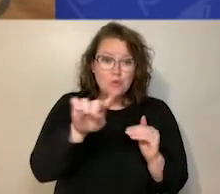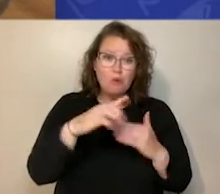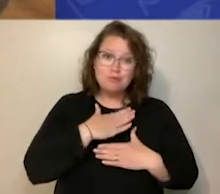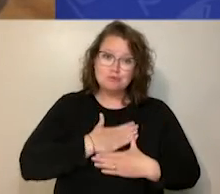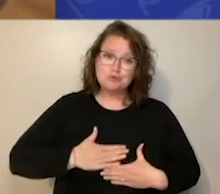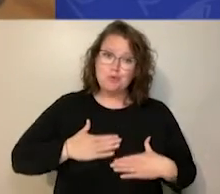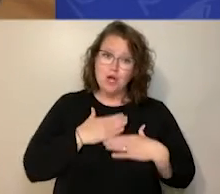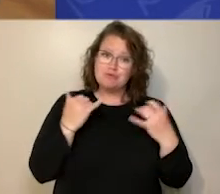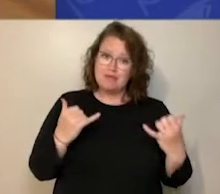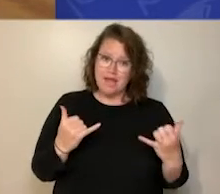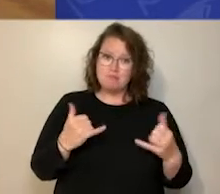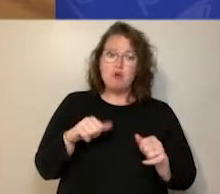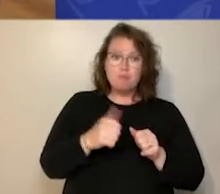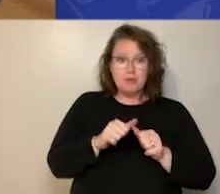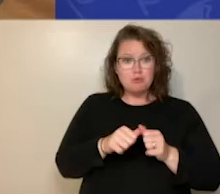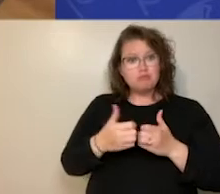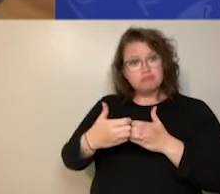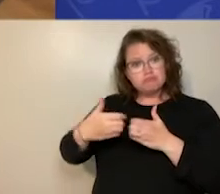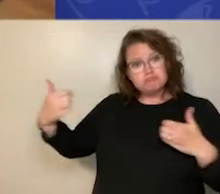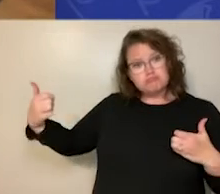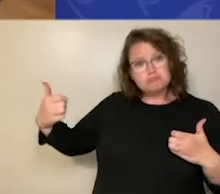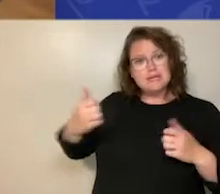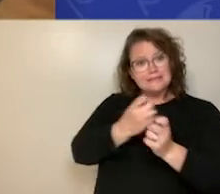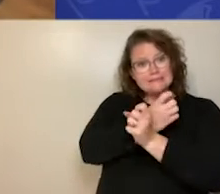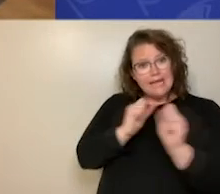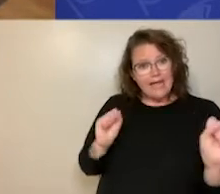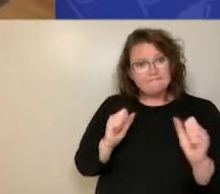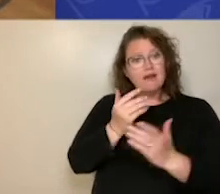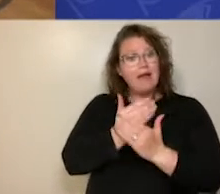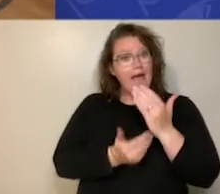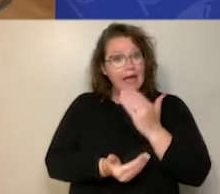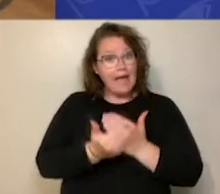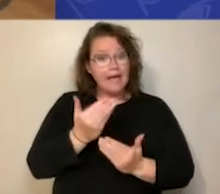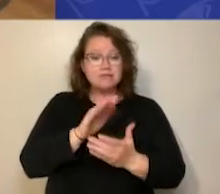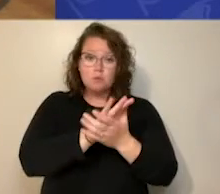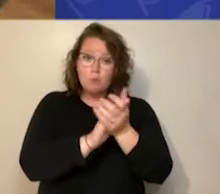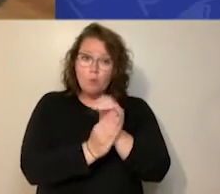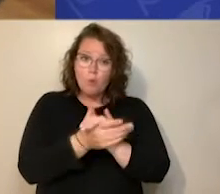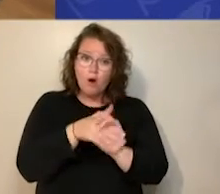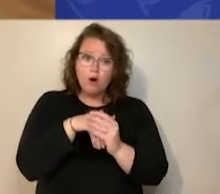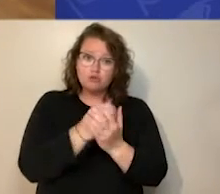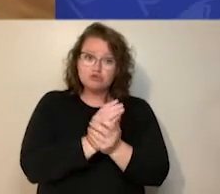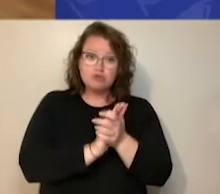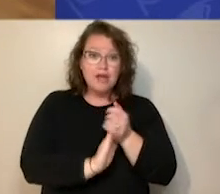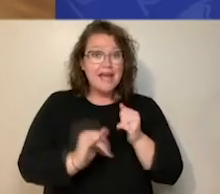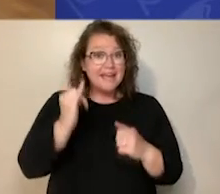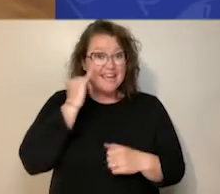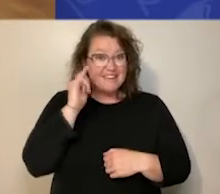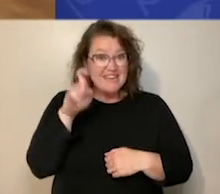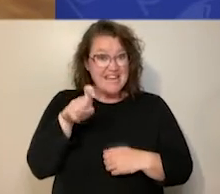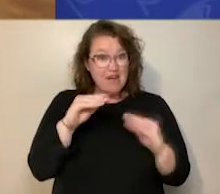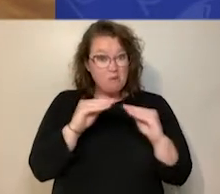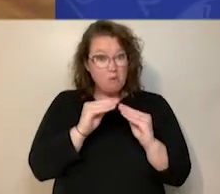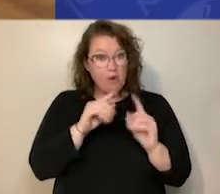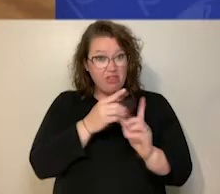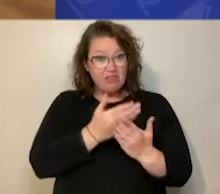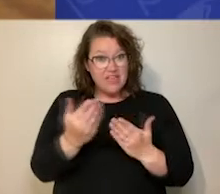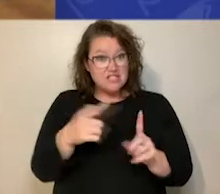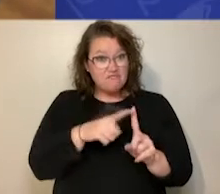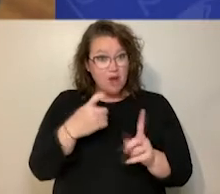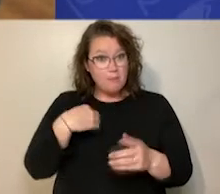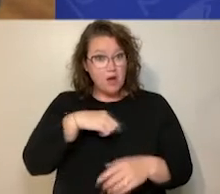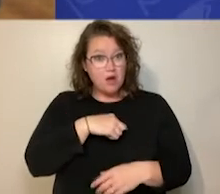you're practicing good social distancing, keeping those hands washed. If you need any more resources from us, visit us at